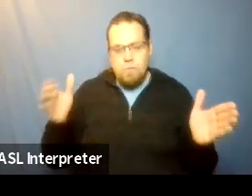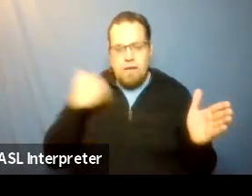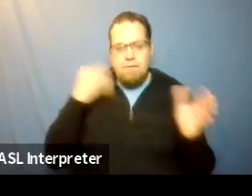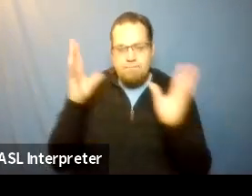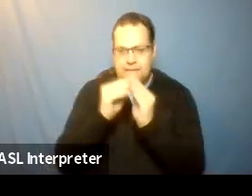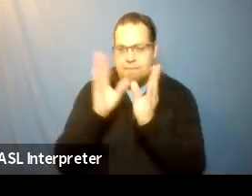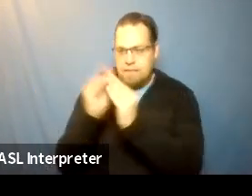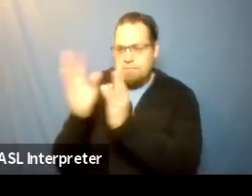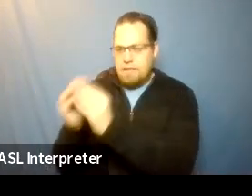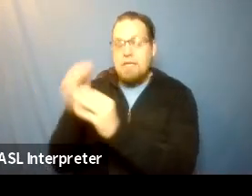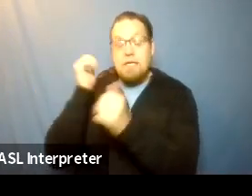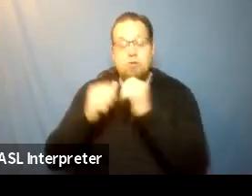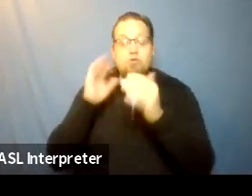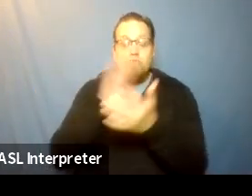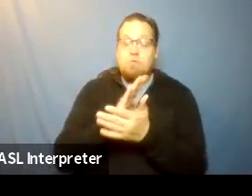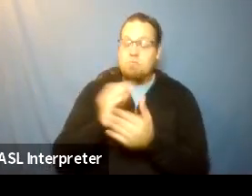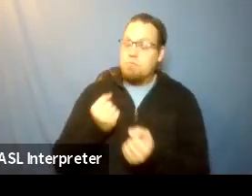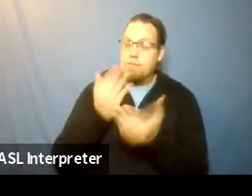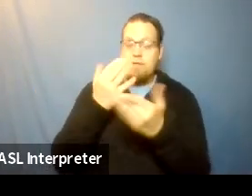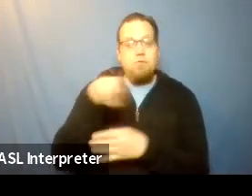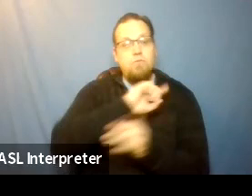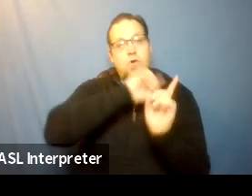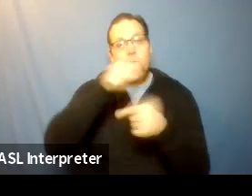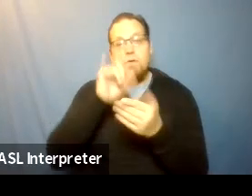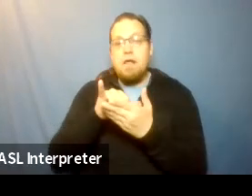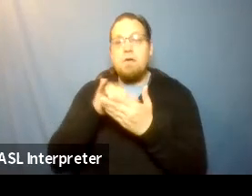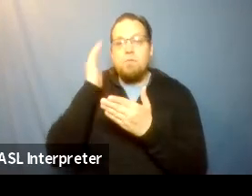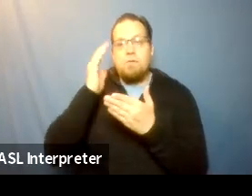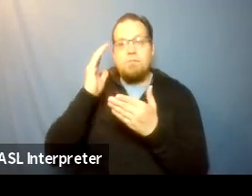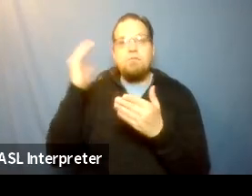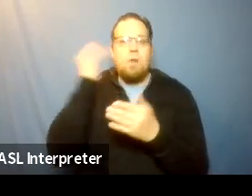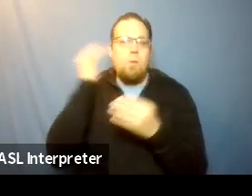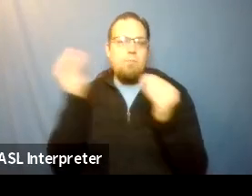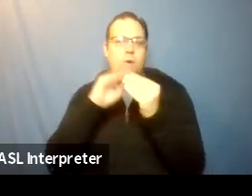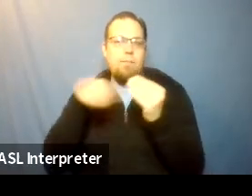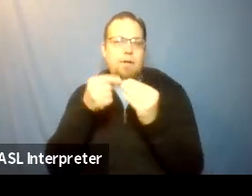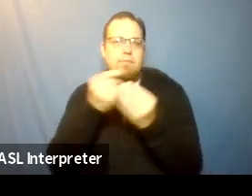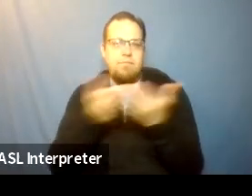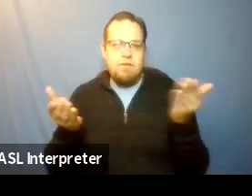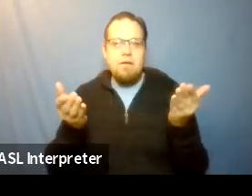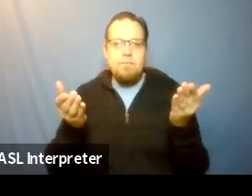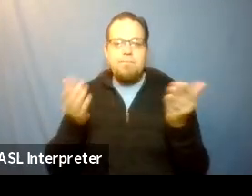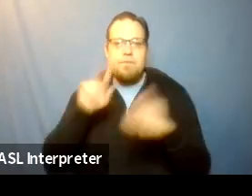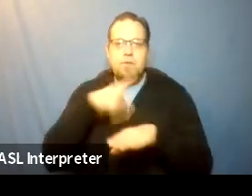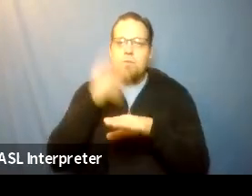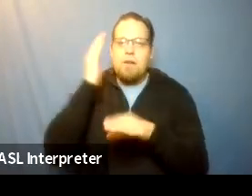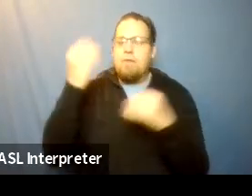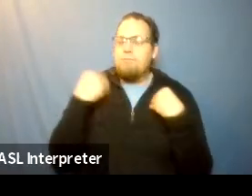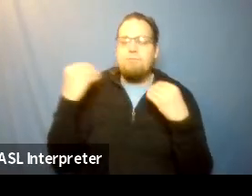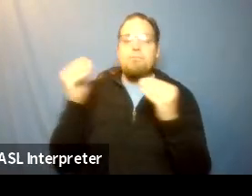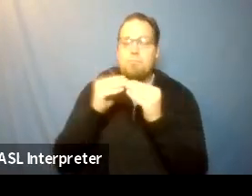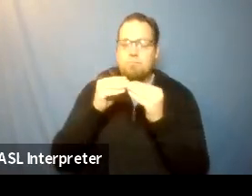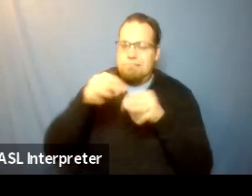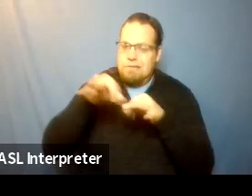that you attend those, because that'll put this in context for you as well. So the principals will have a lot more detailed information about